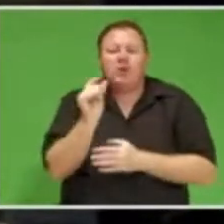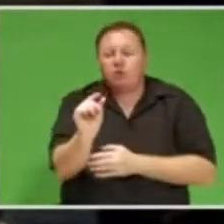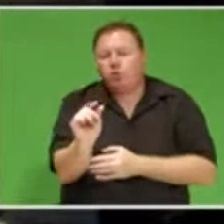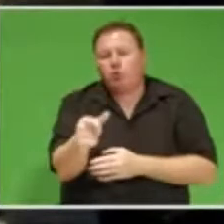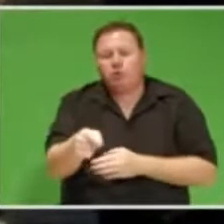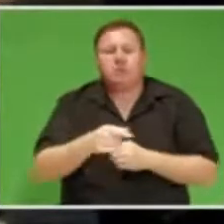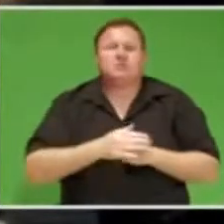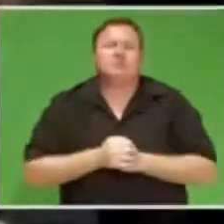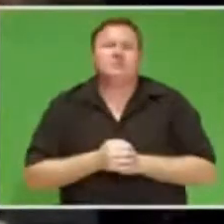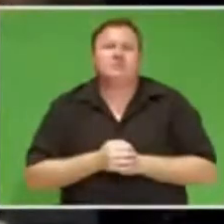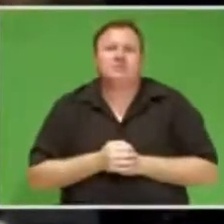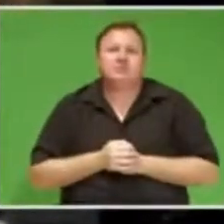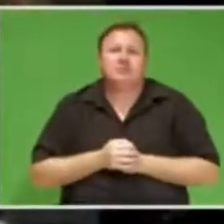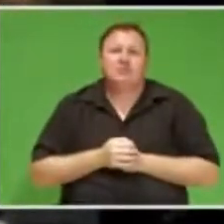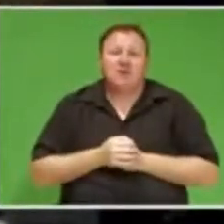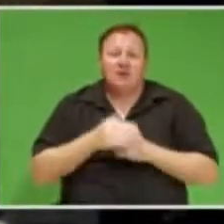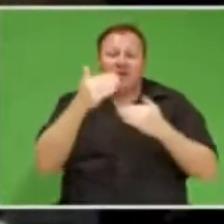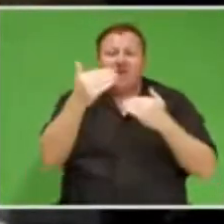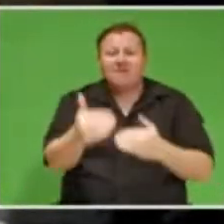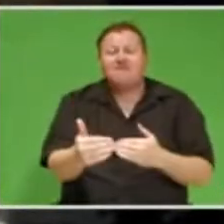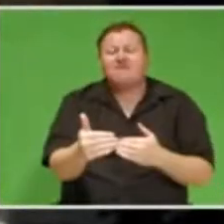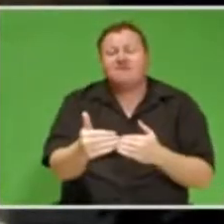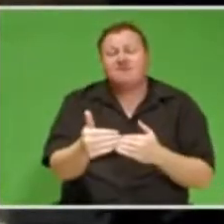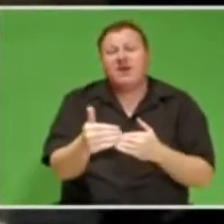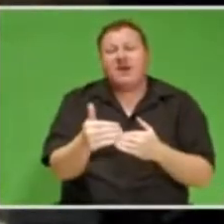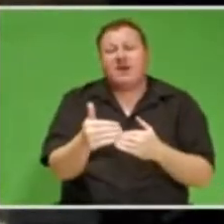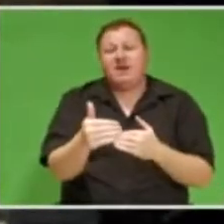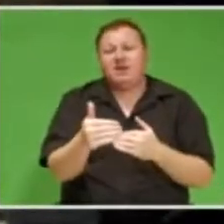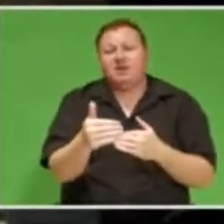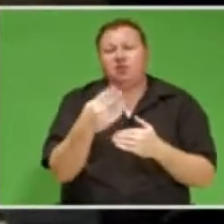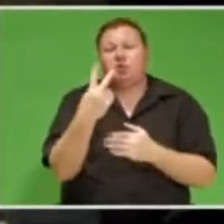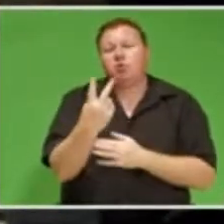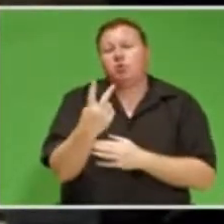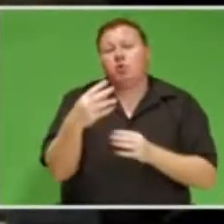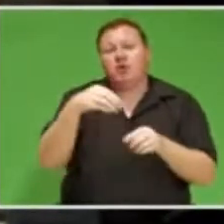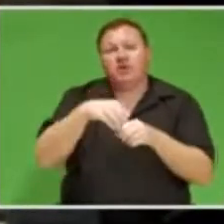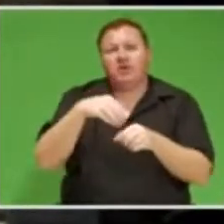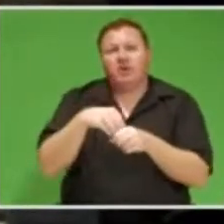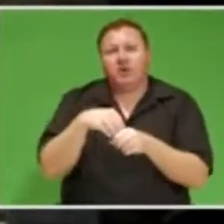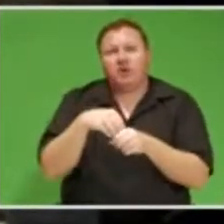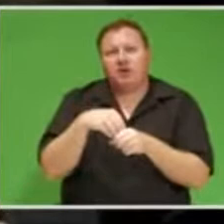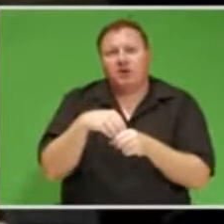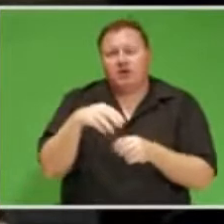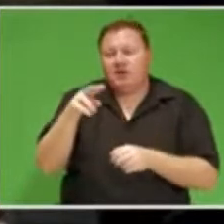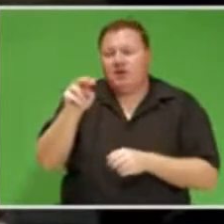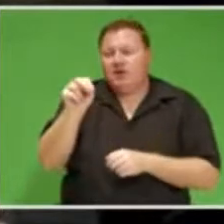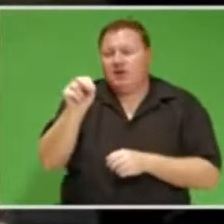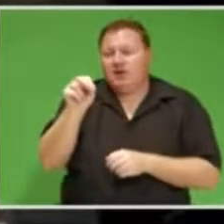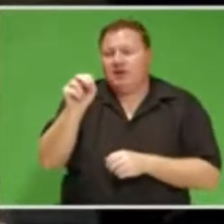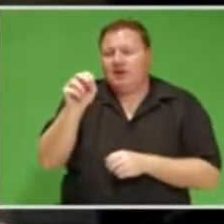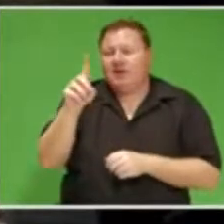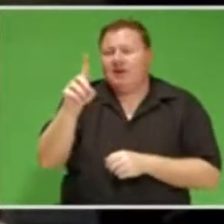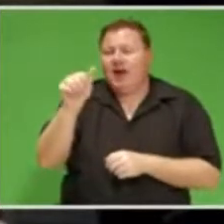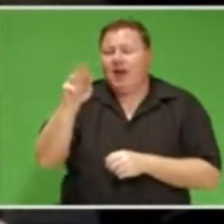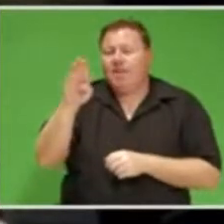this phase, which involves construction of the Ntabelanga